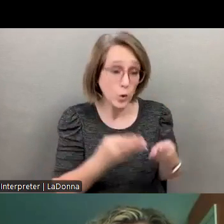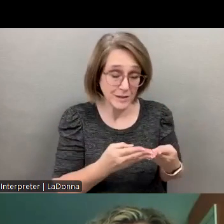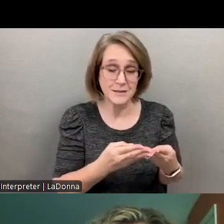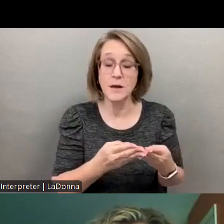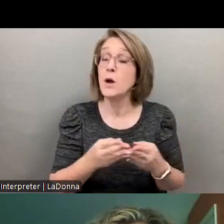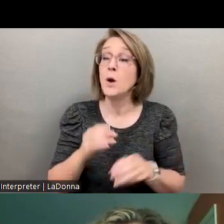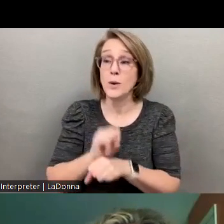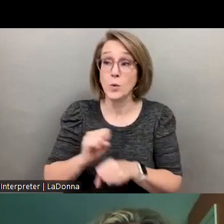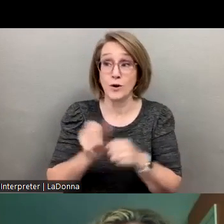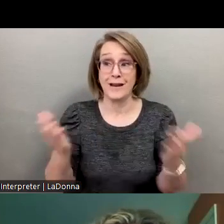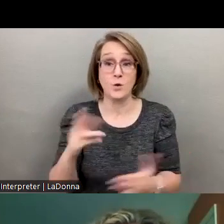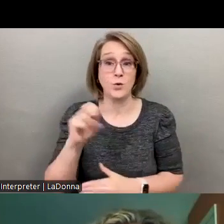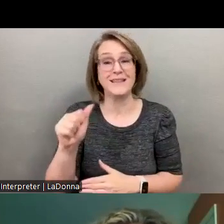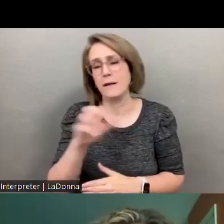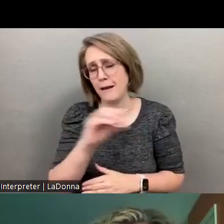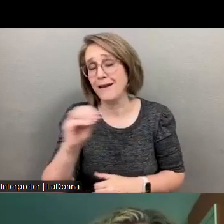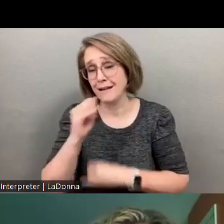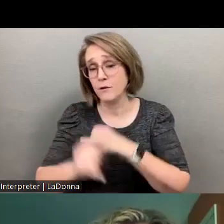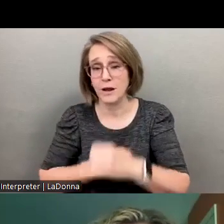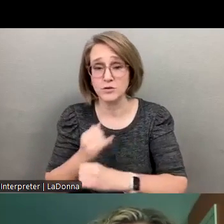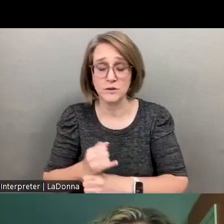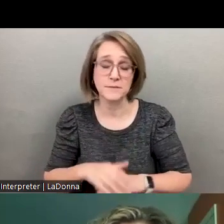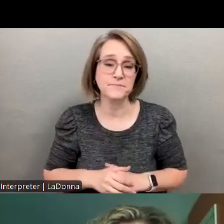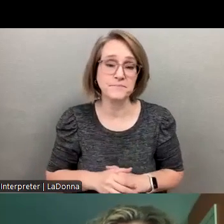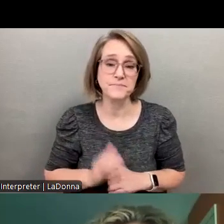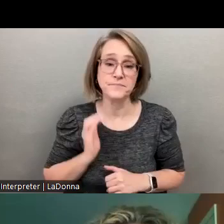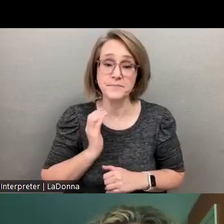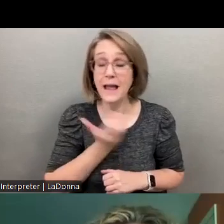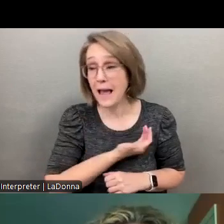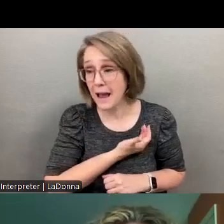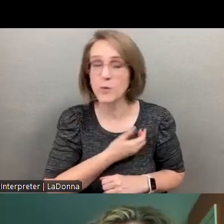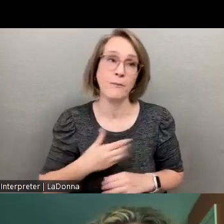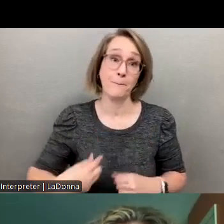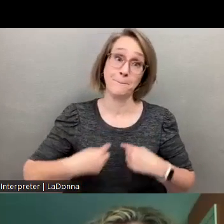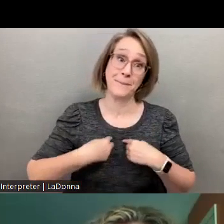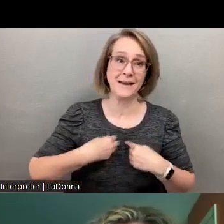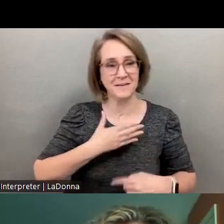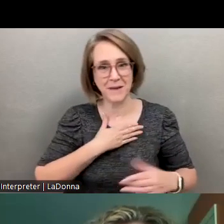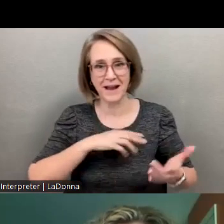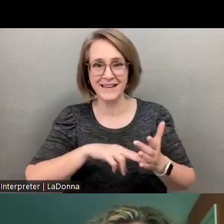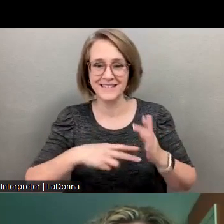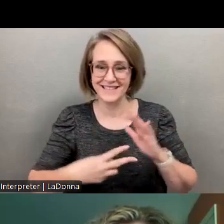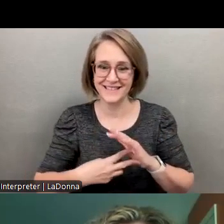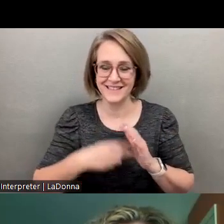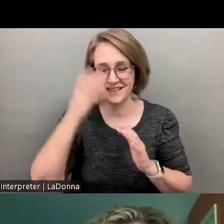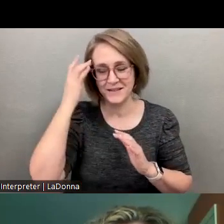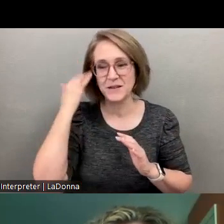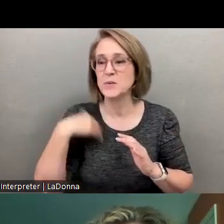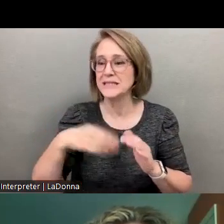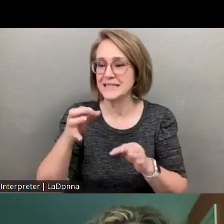well as internationally. And our contention, or my contention, I suppose, in this op-ed is really quite